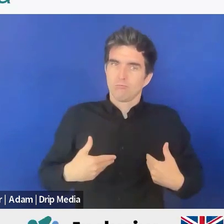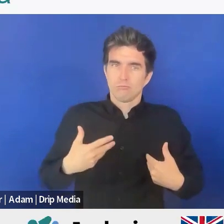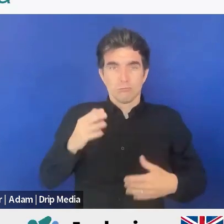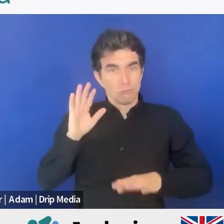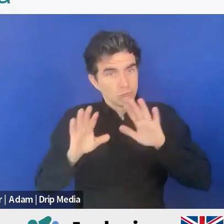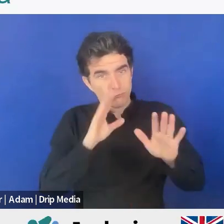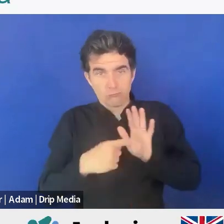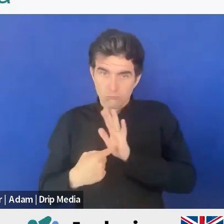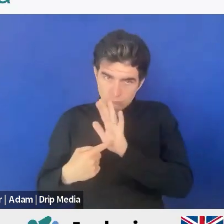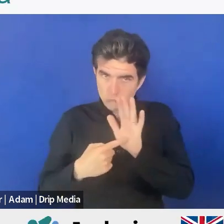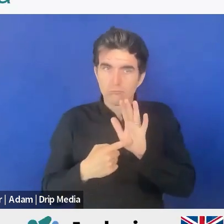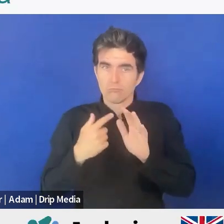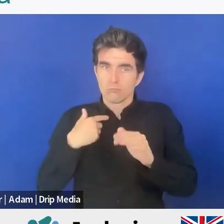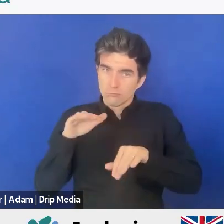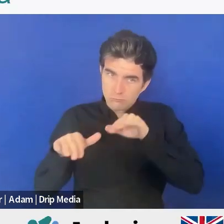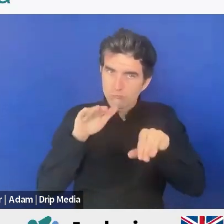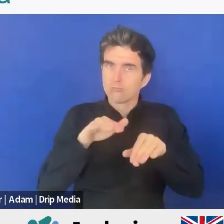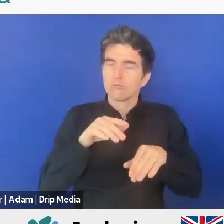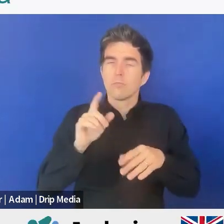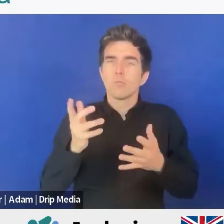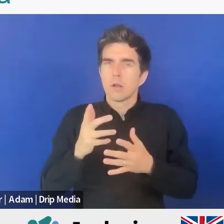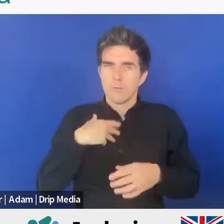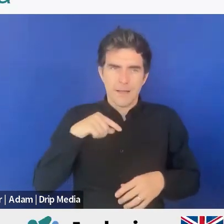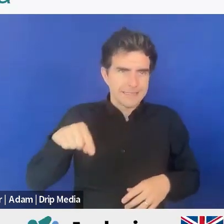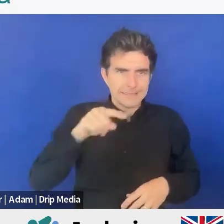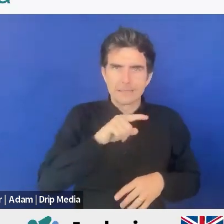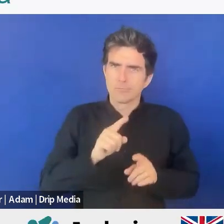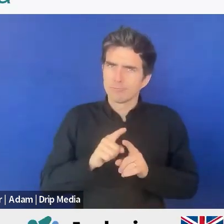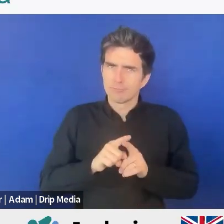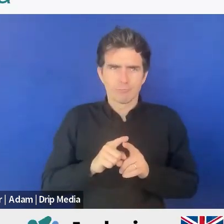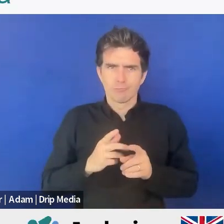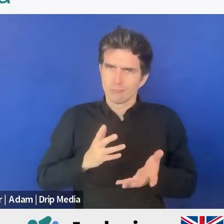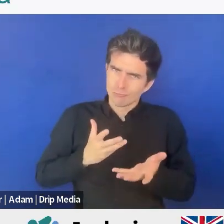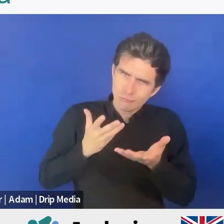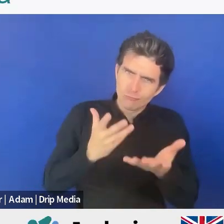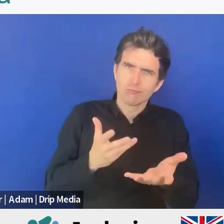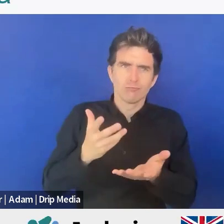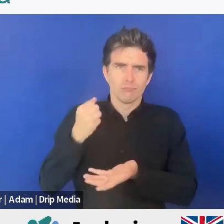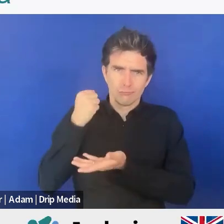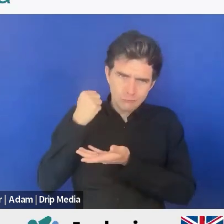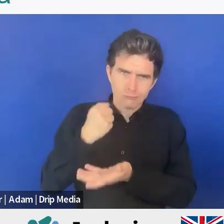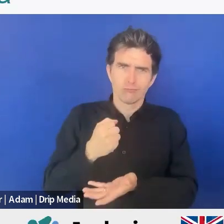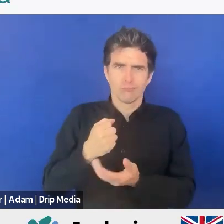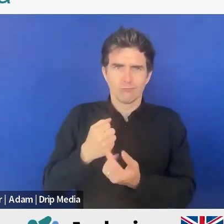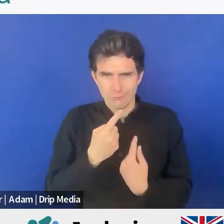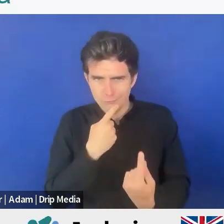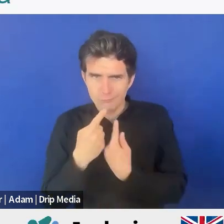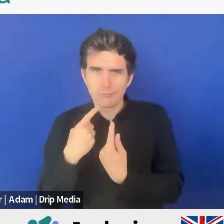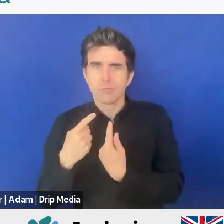families. And from the very beginning, we ensured that children are not only counted, but they are heard, seen,